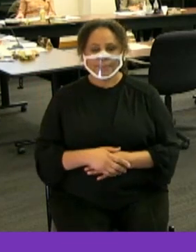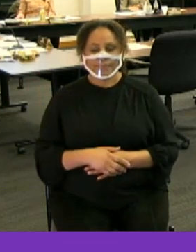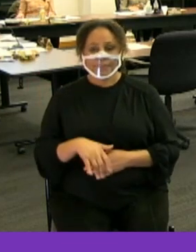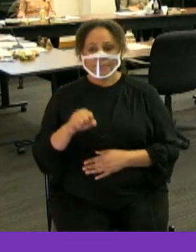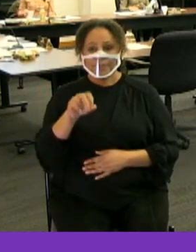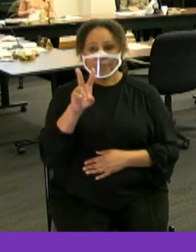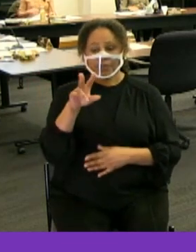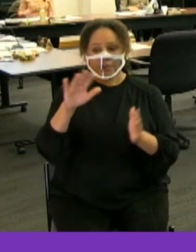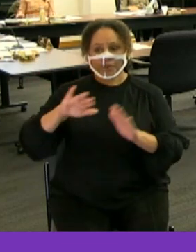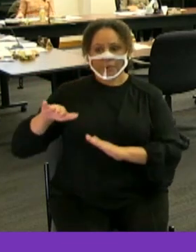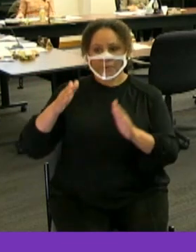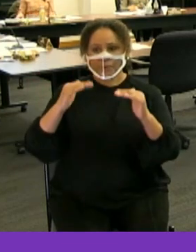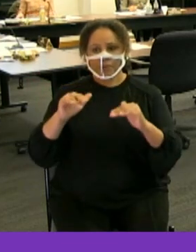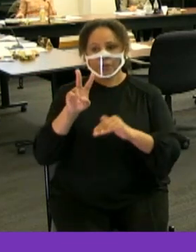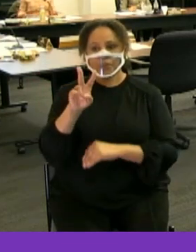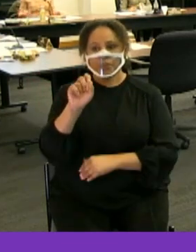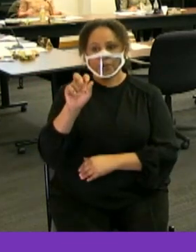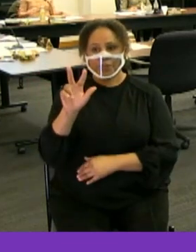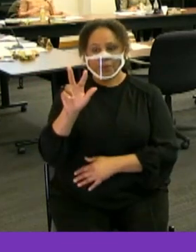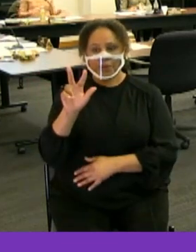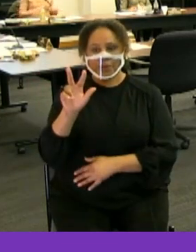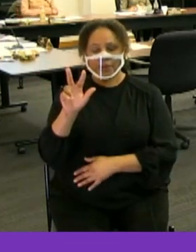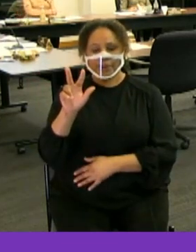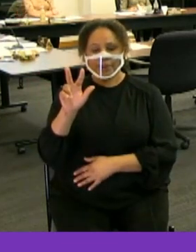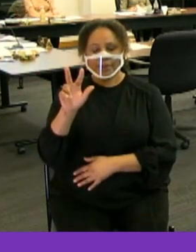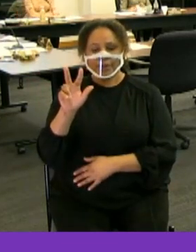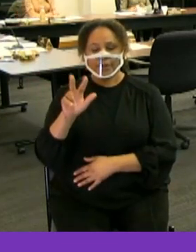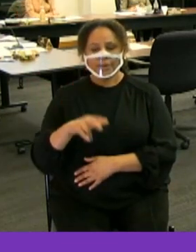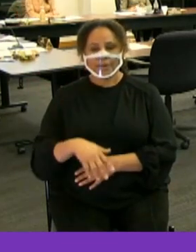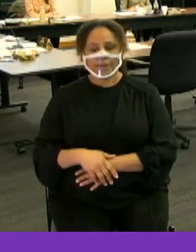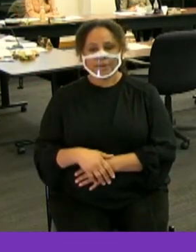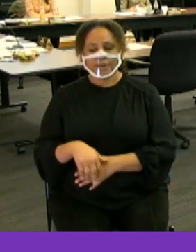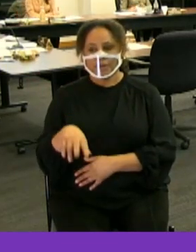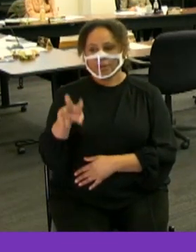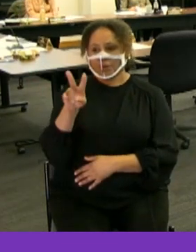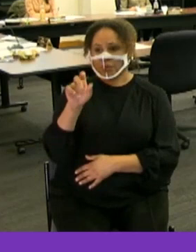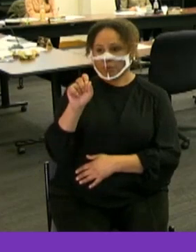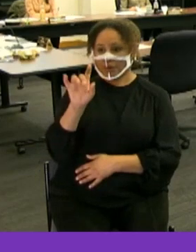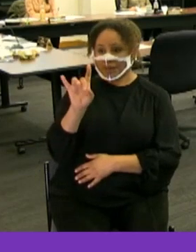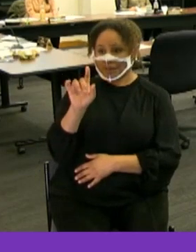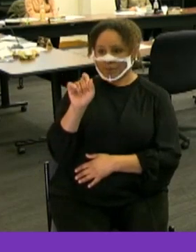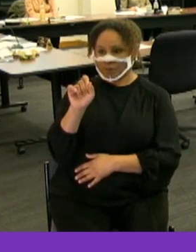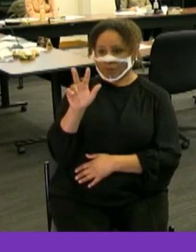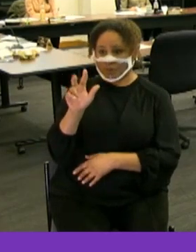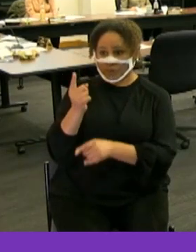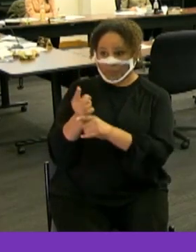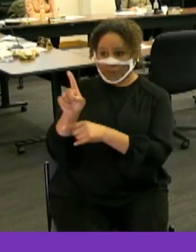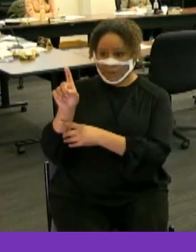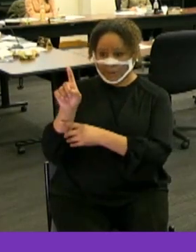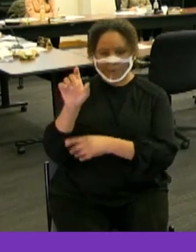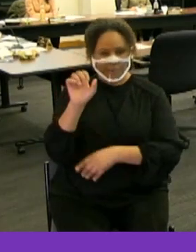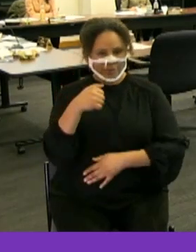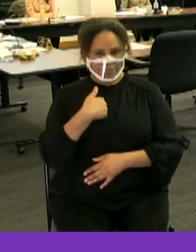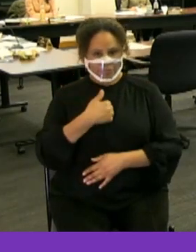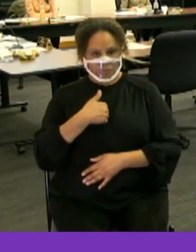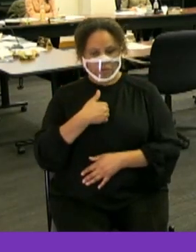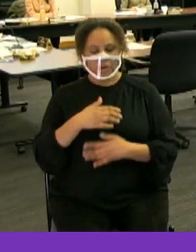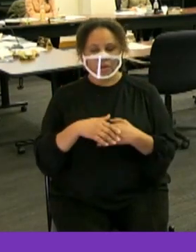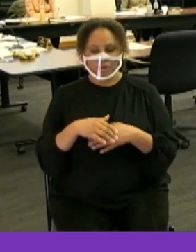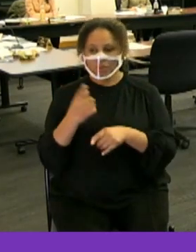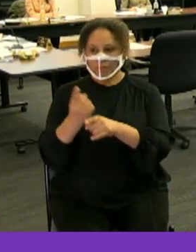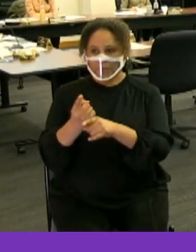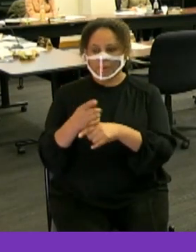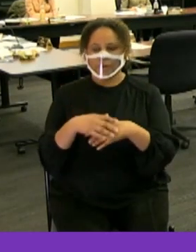So 2.2.3, I had a 2.8.3. Mhm. Is that correct? I'm sorry. Yeah. Trustee Broderick?